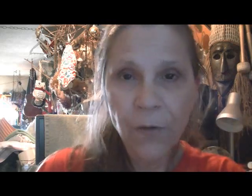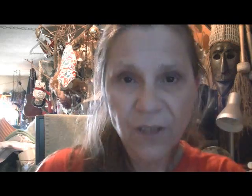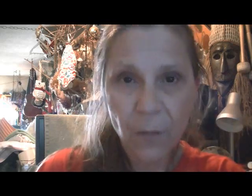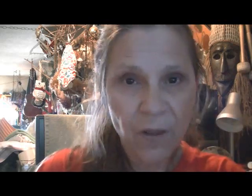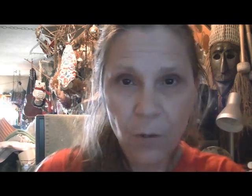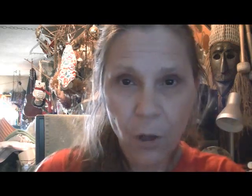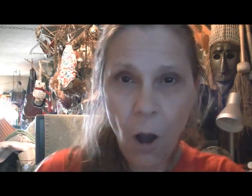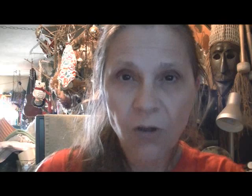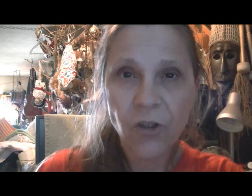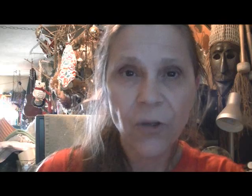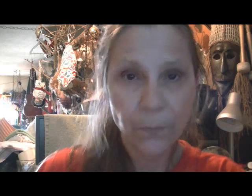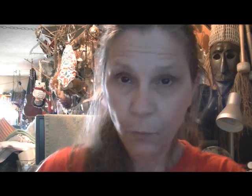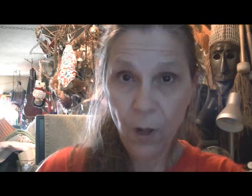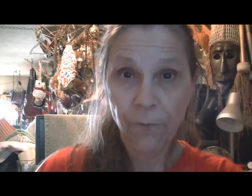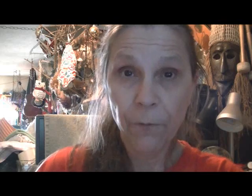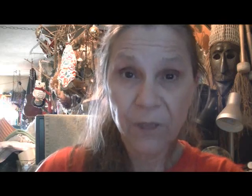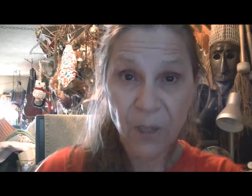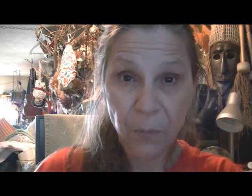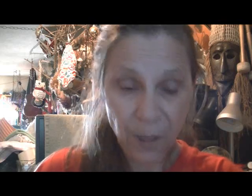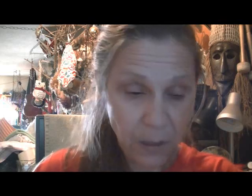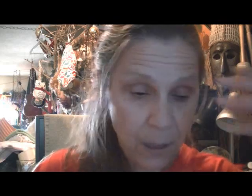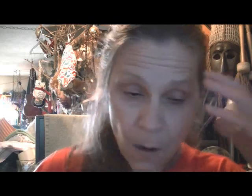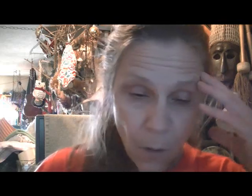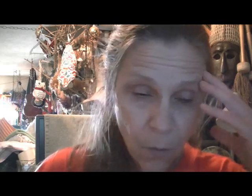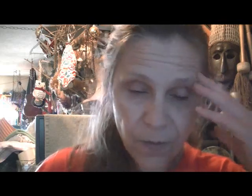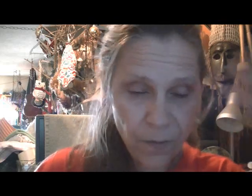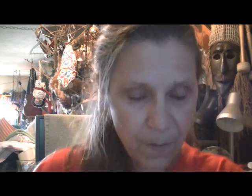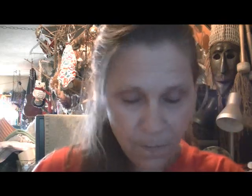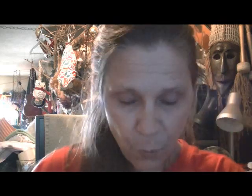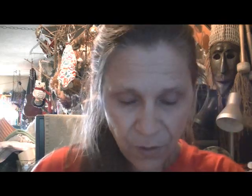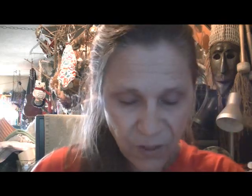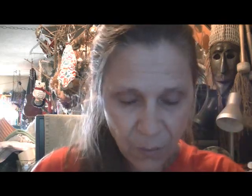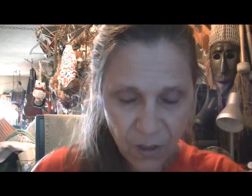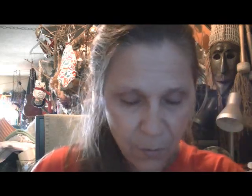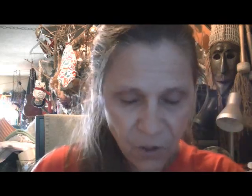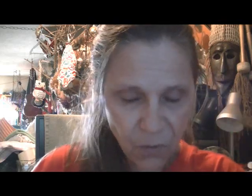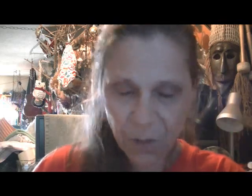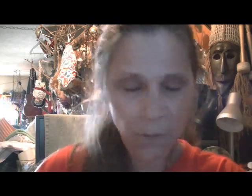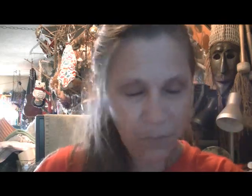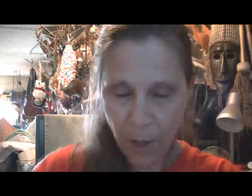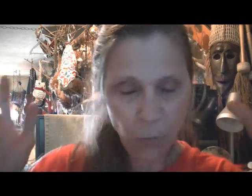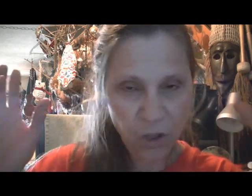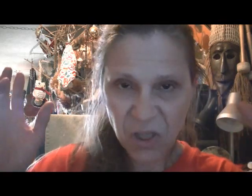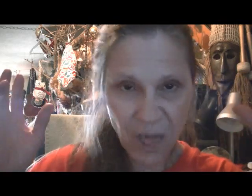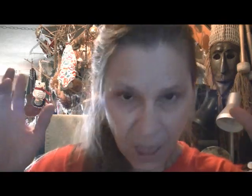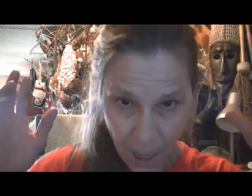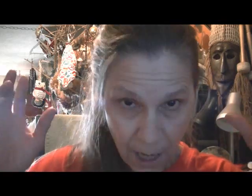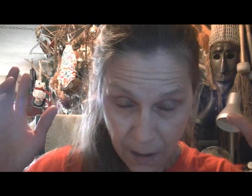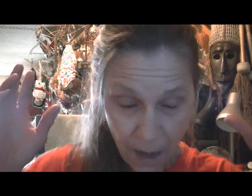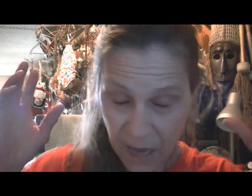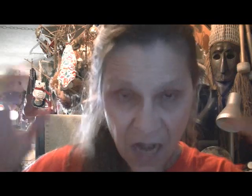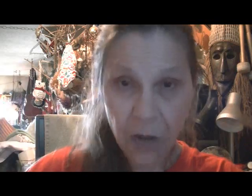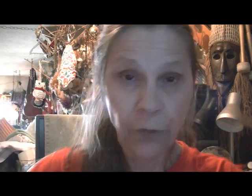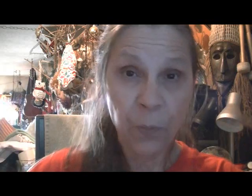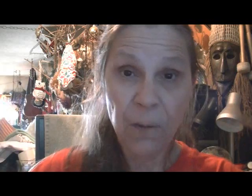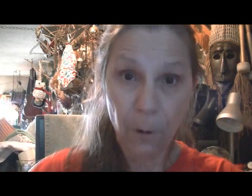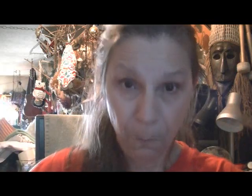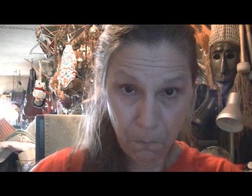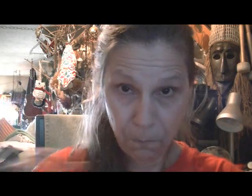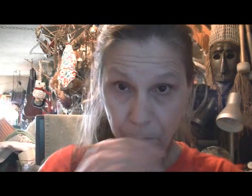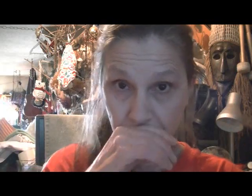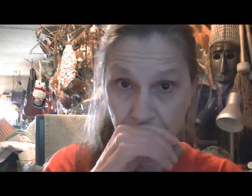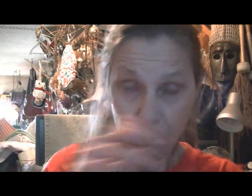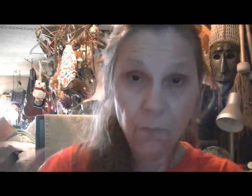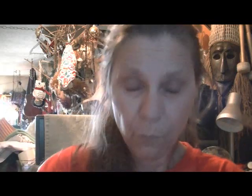right? Whether some of them are long-term welfare recipients or whether some of them are you, but we'll just say 800